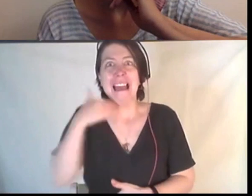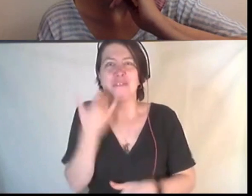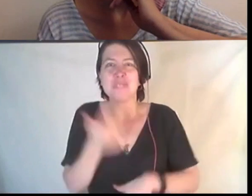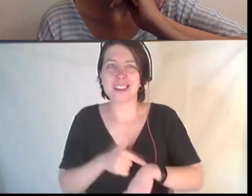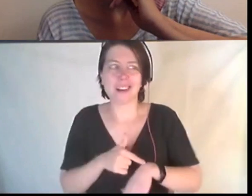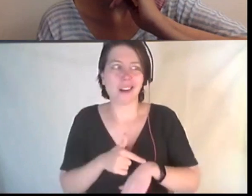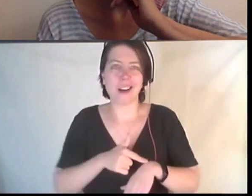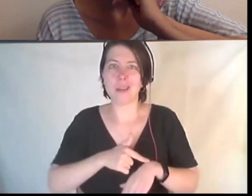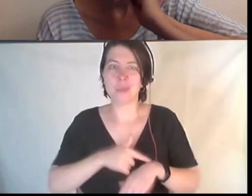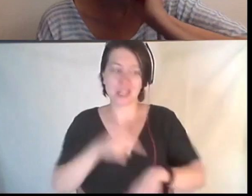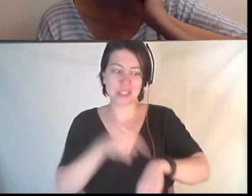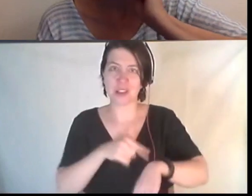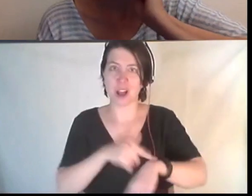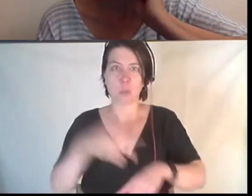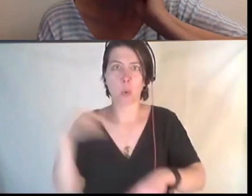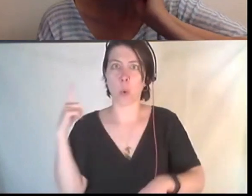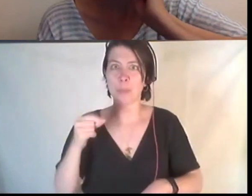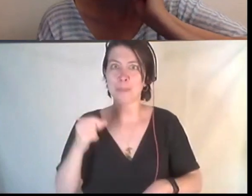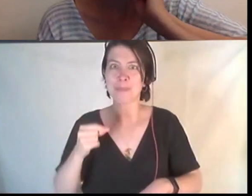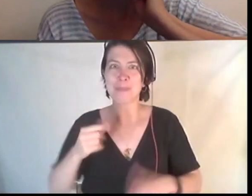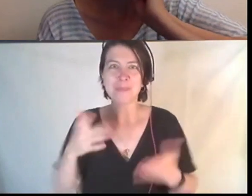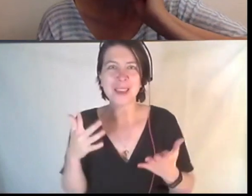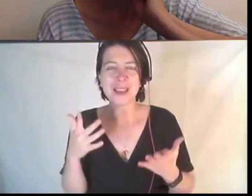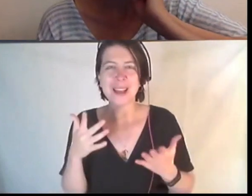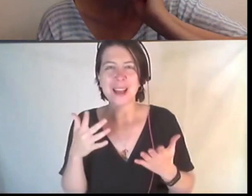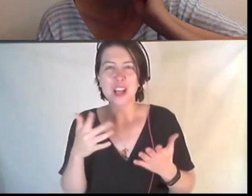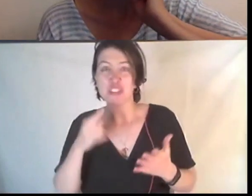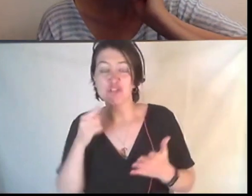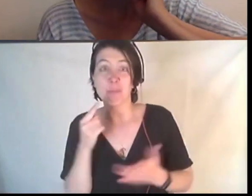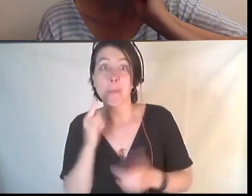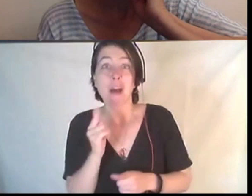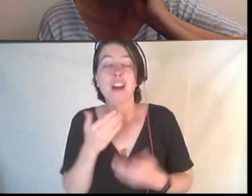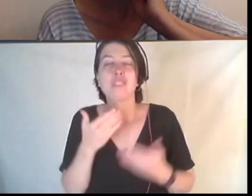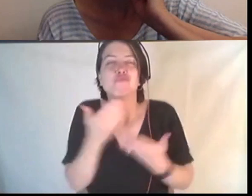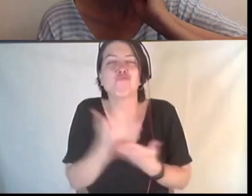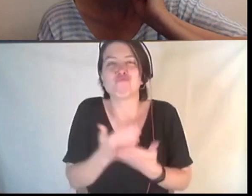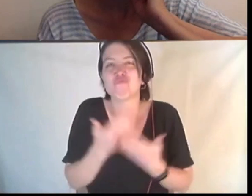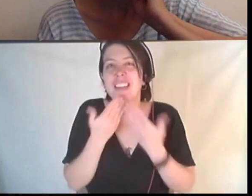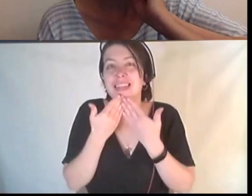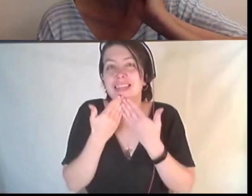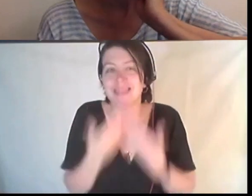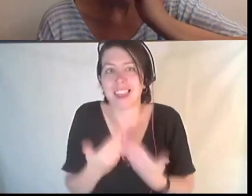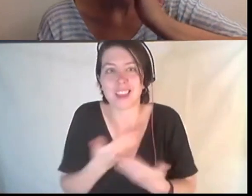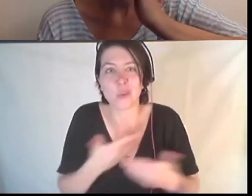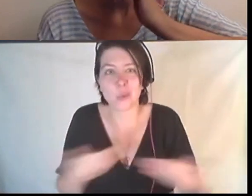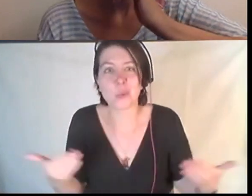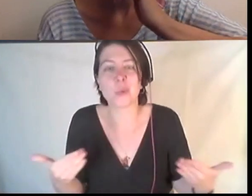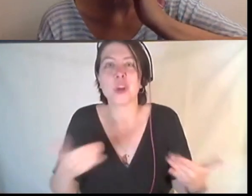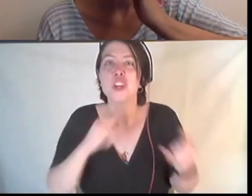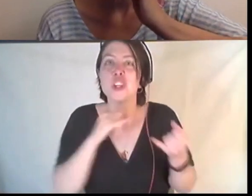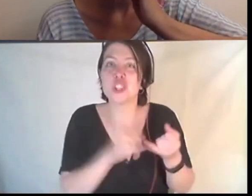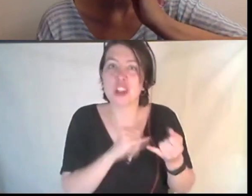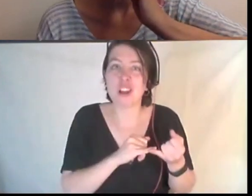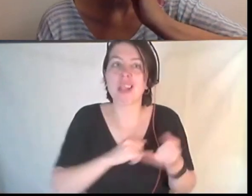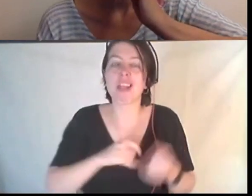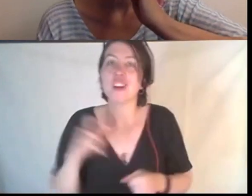just getting to the meat of things. But I just really want to thank you, Sheryl, Charlotte, and also for our interpreters,